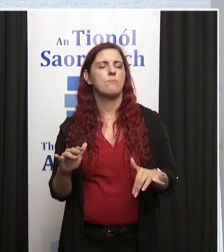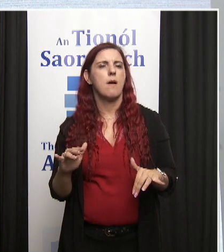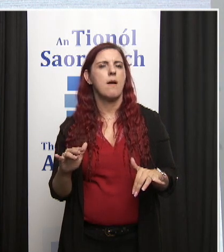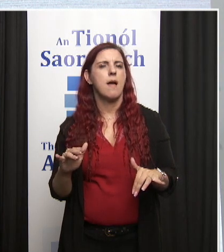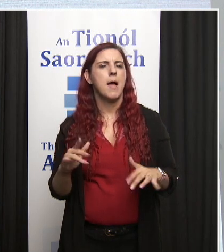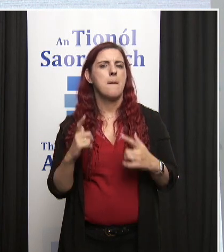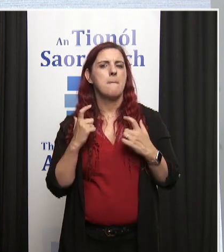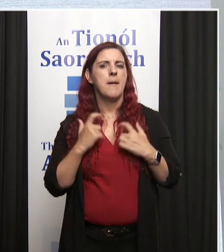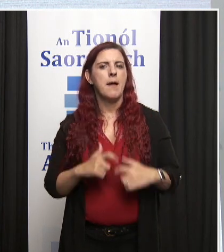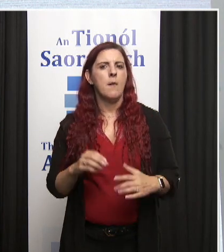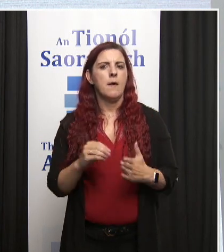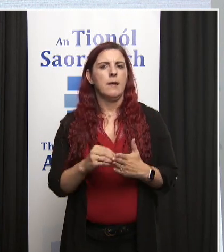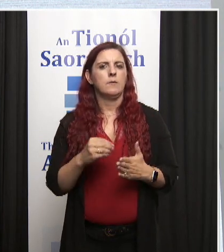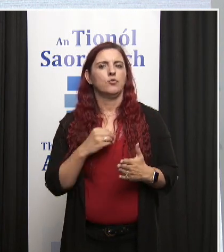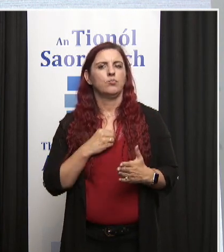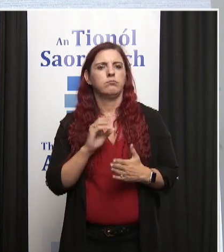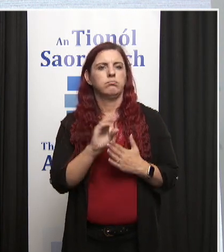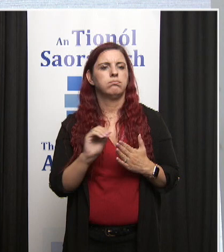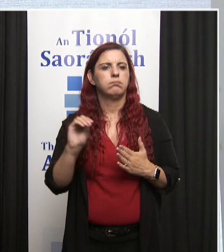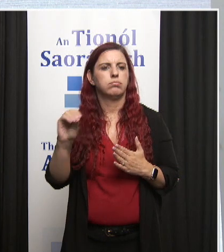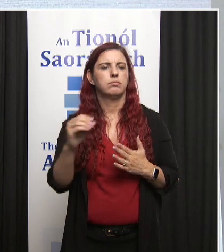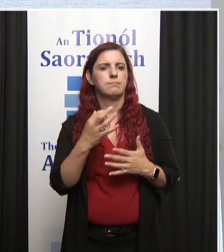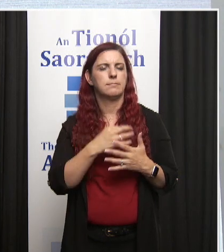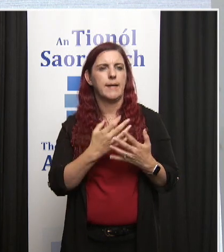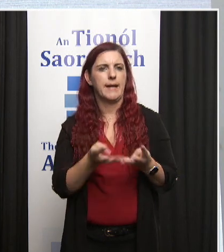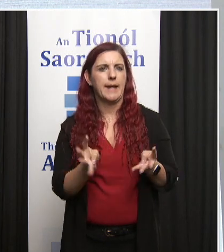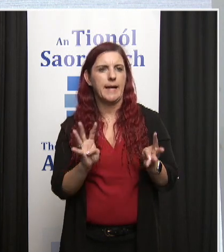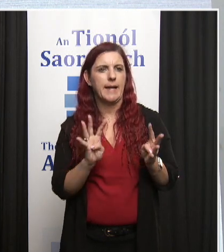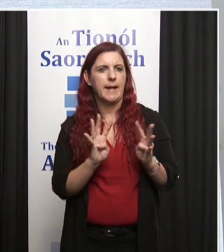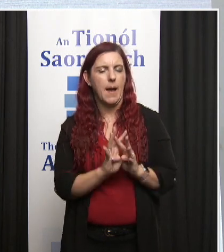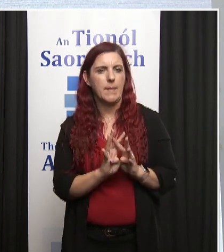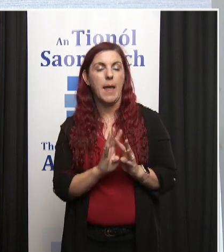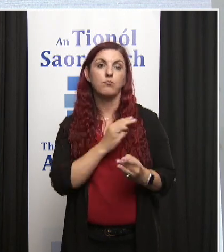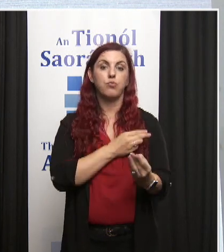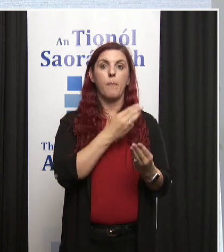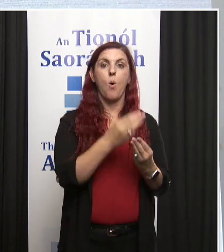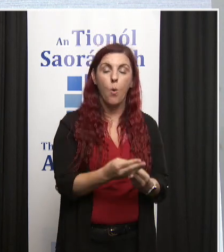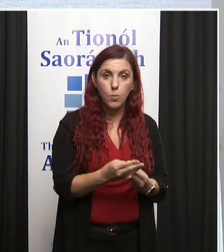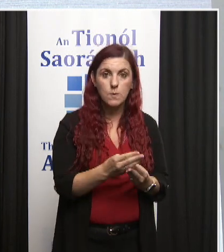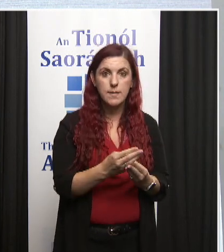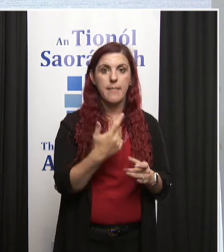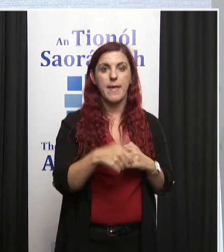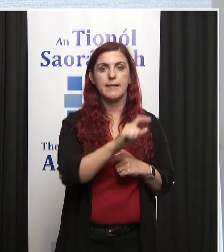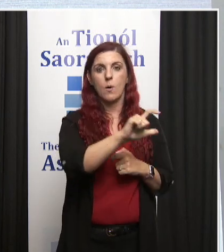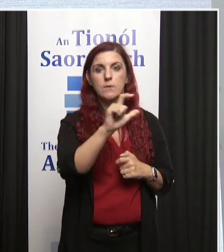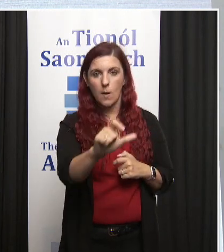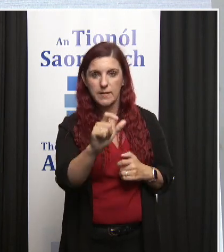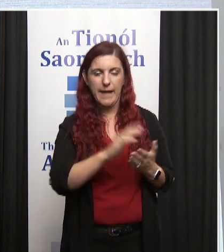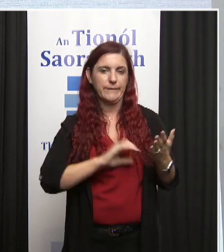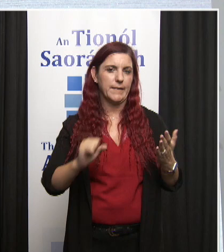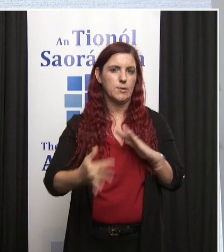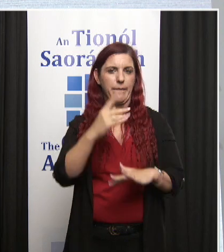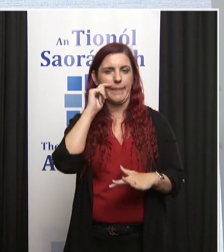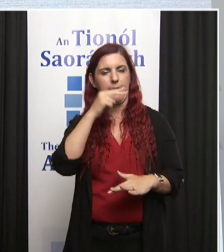put his cabinet selections in front of the councillors, and perhaps they could veto if they think they're